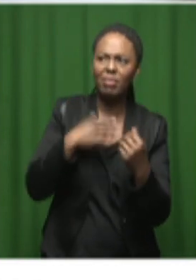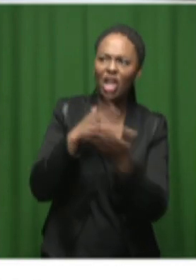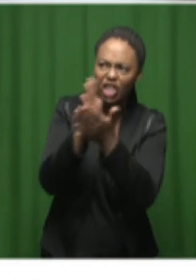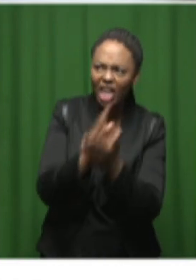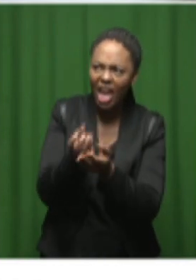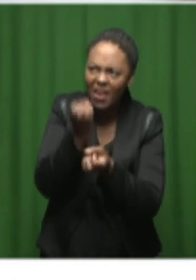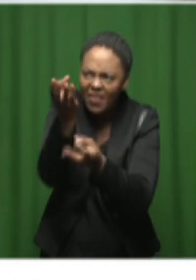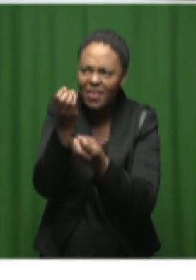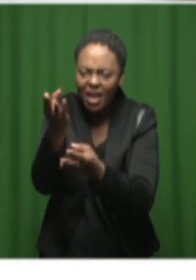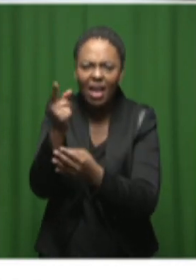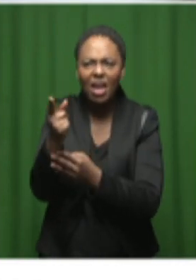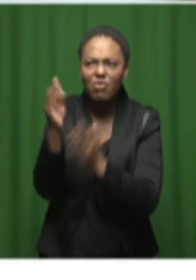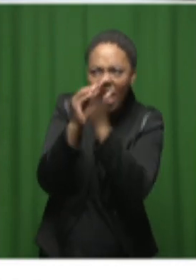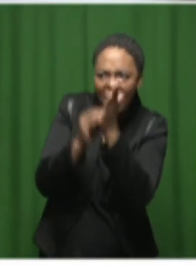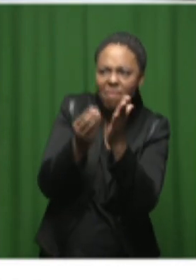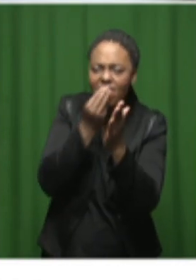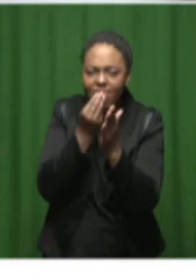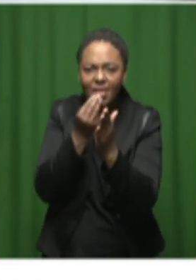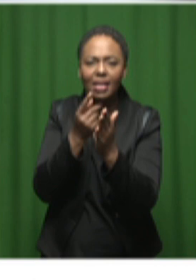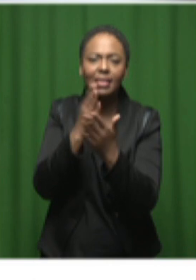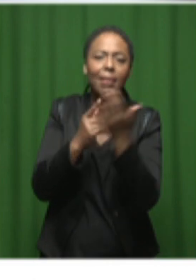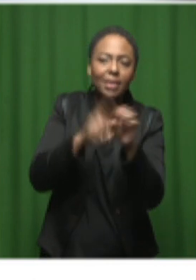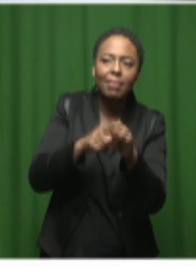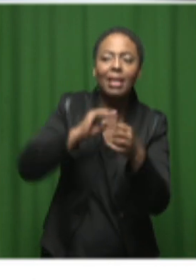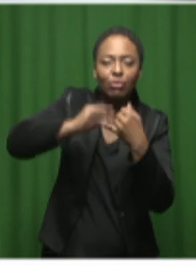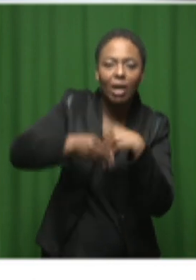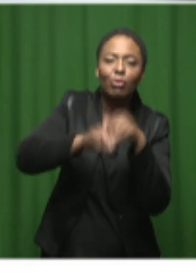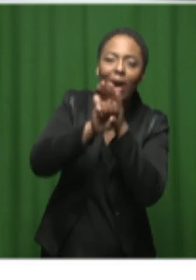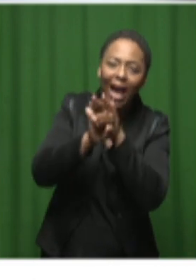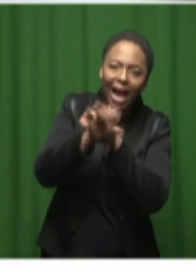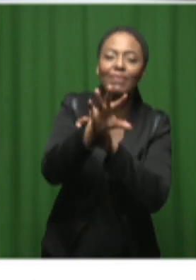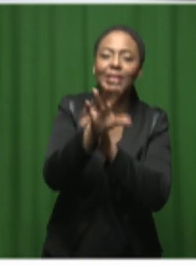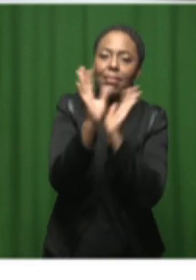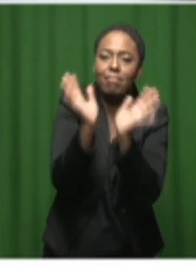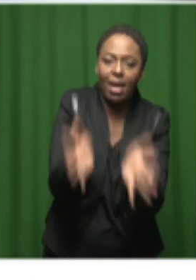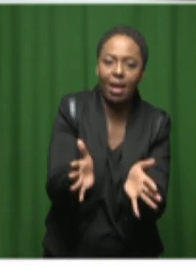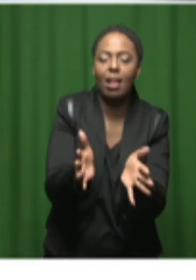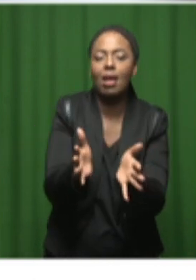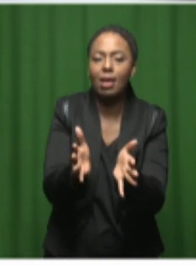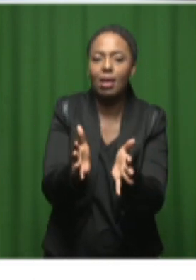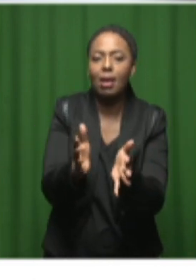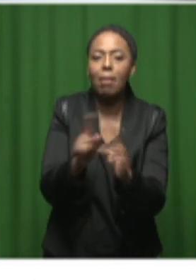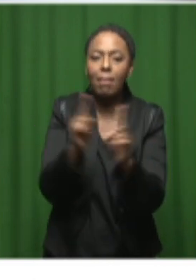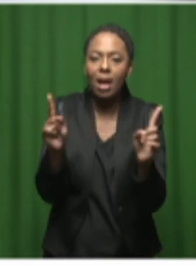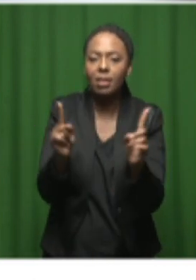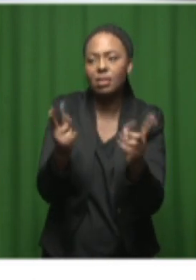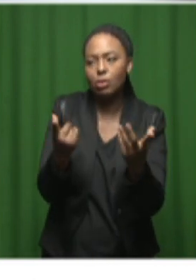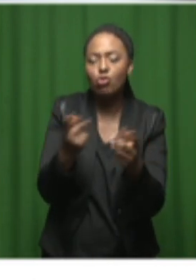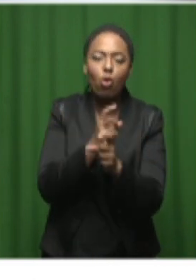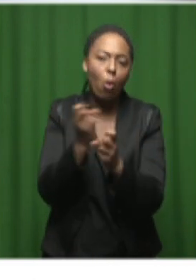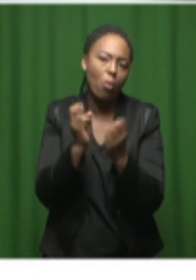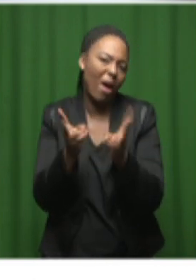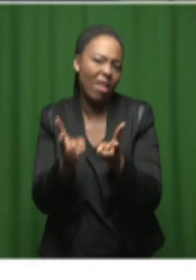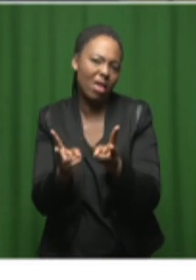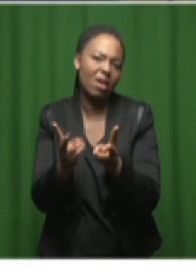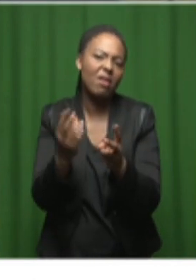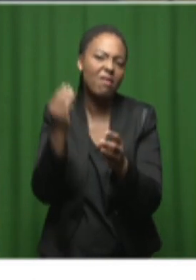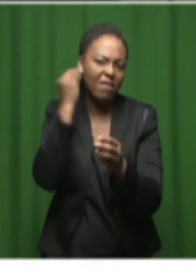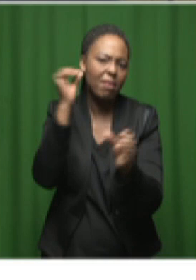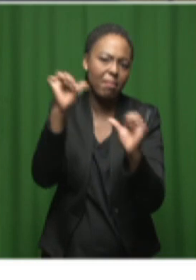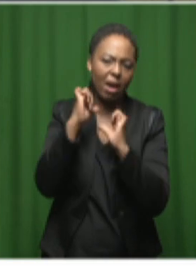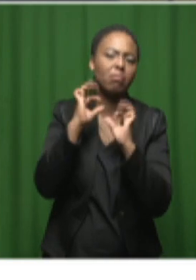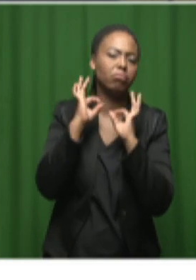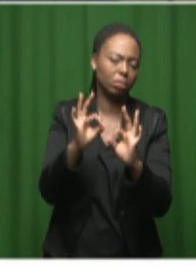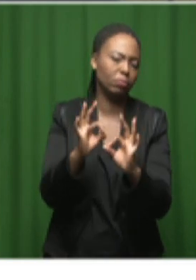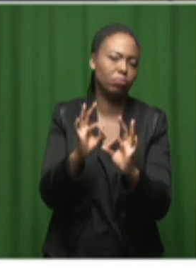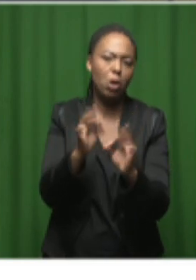trying to, advertise the food styling part of it. But the feedback that I normally get is very good. People really enjoy the